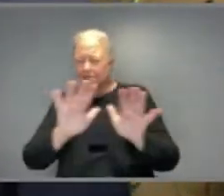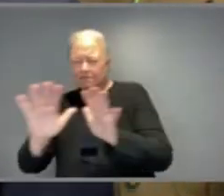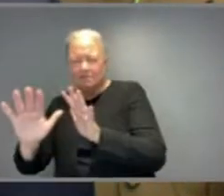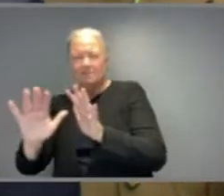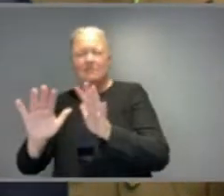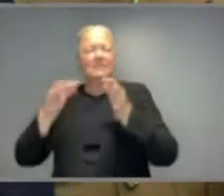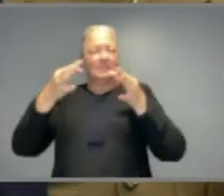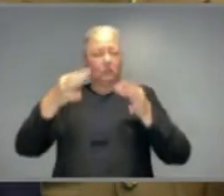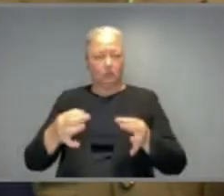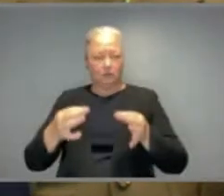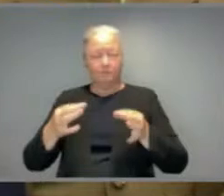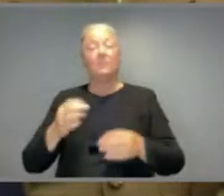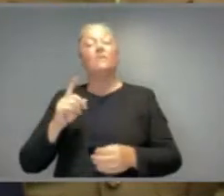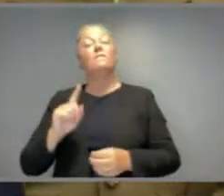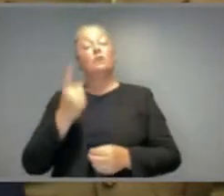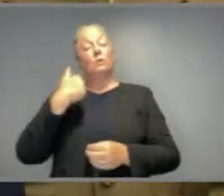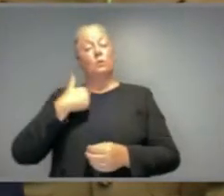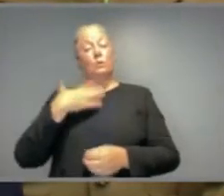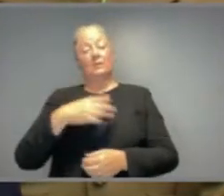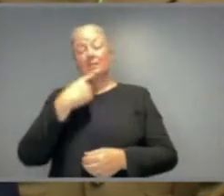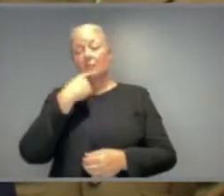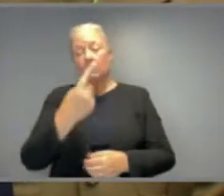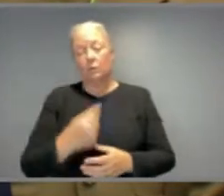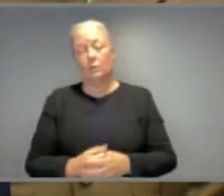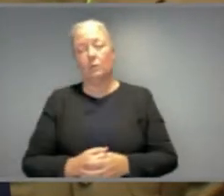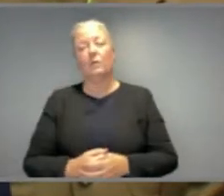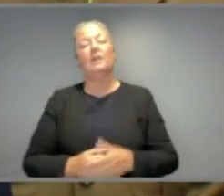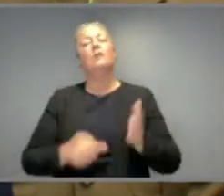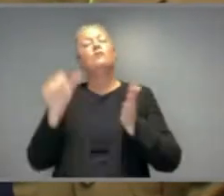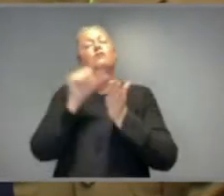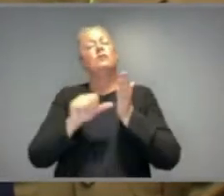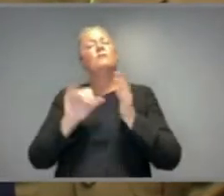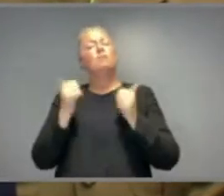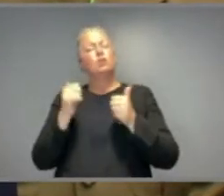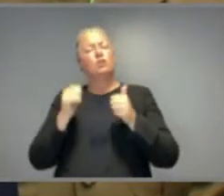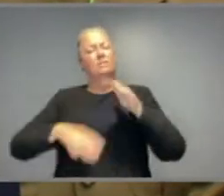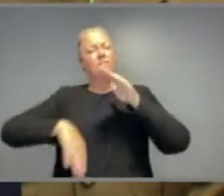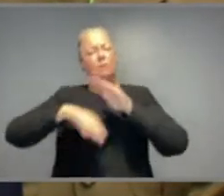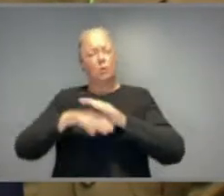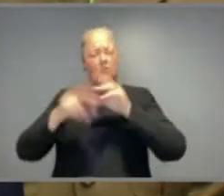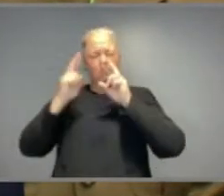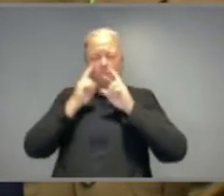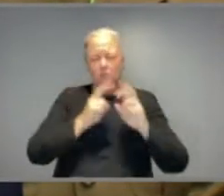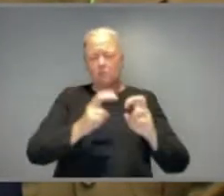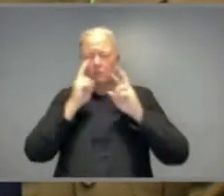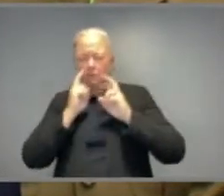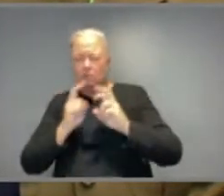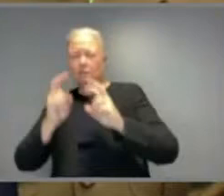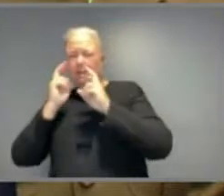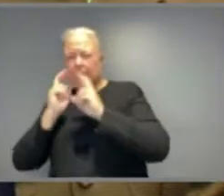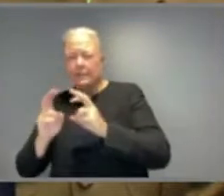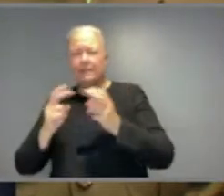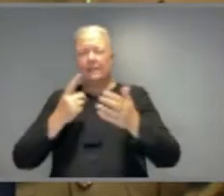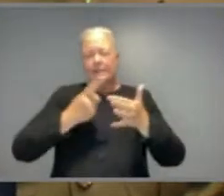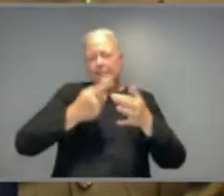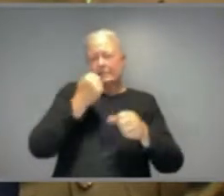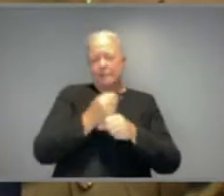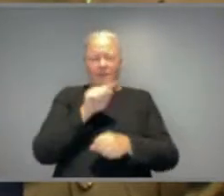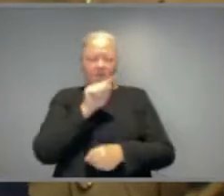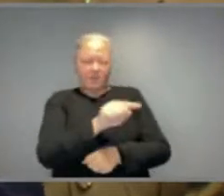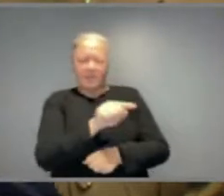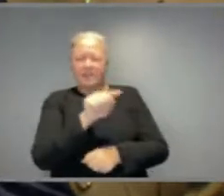is that Treasury has undertaken analysis of the various COVID scenarios modelled by